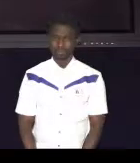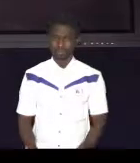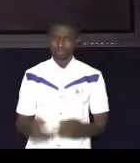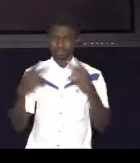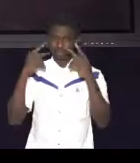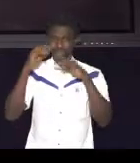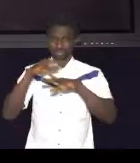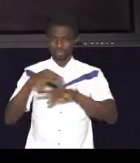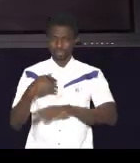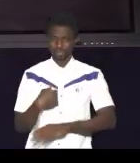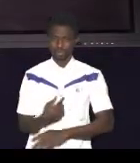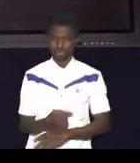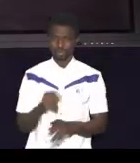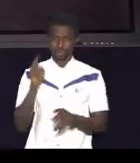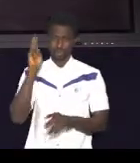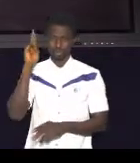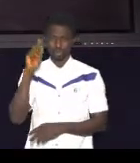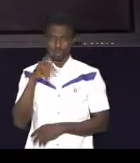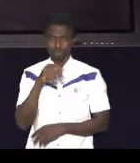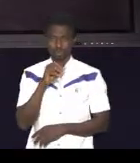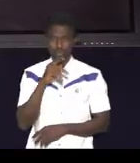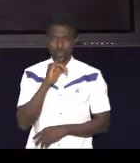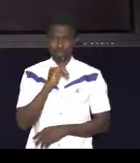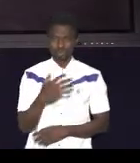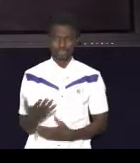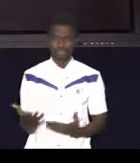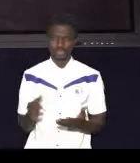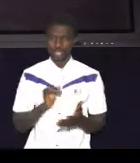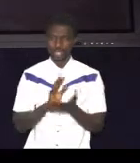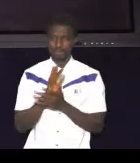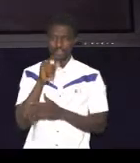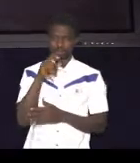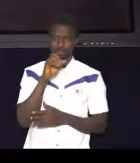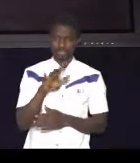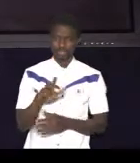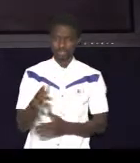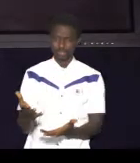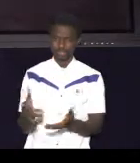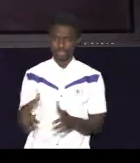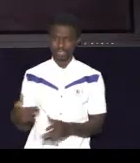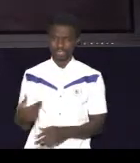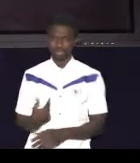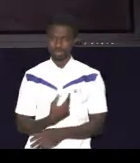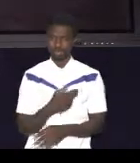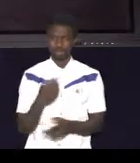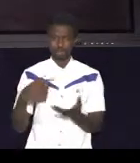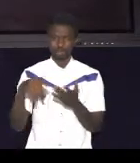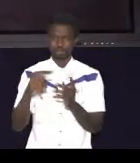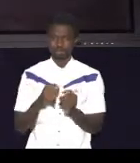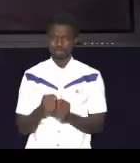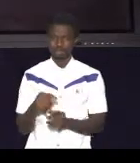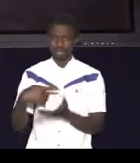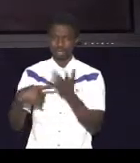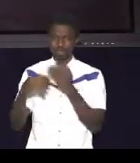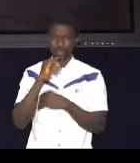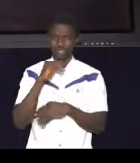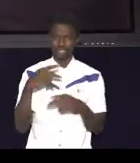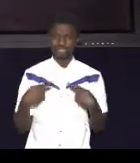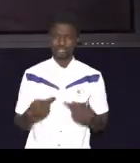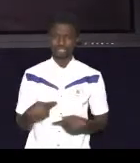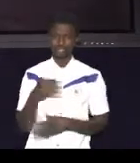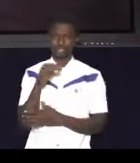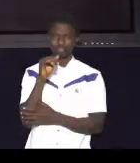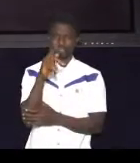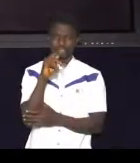Eyes on me. Uncle Popo is here. I believe you are still there. So let's mark together. What is physical